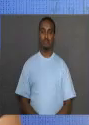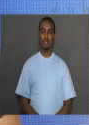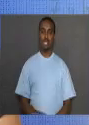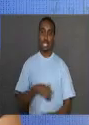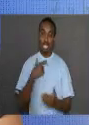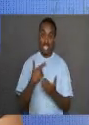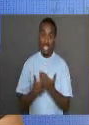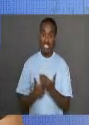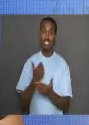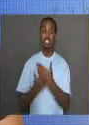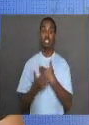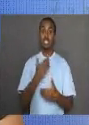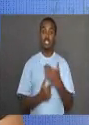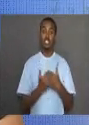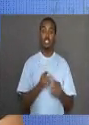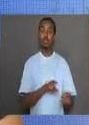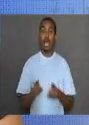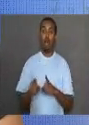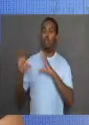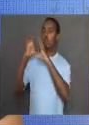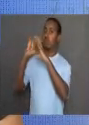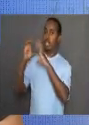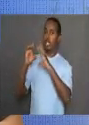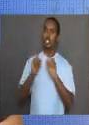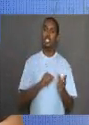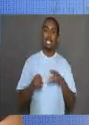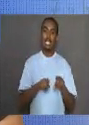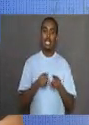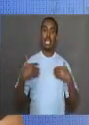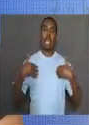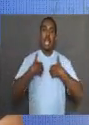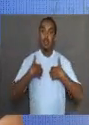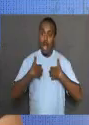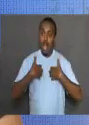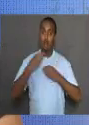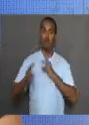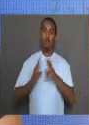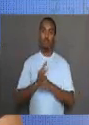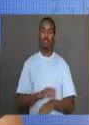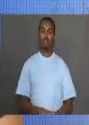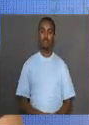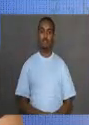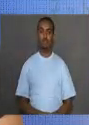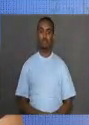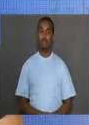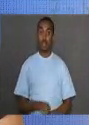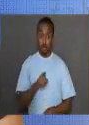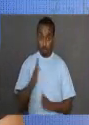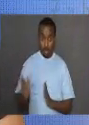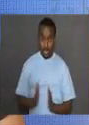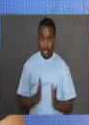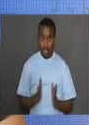This discussion is about communication in the animal world. Are you